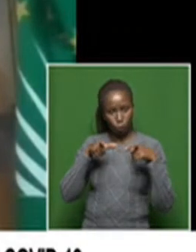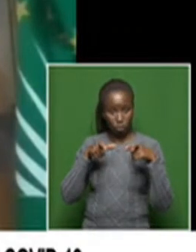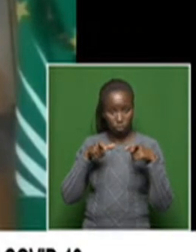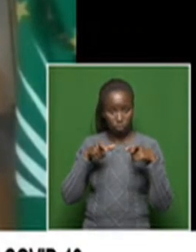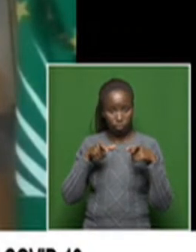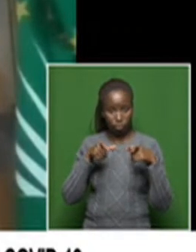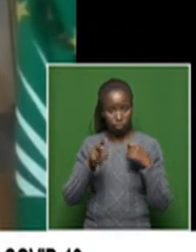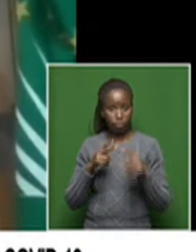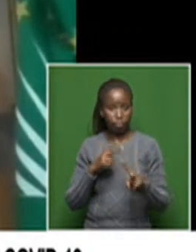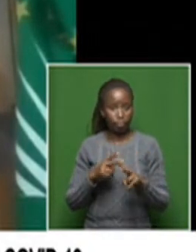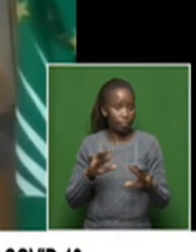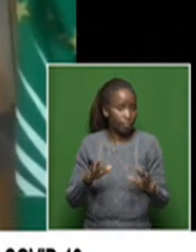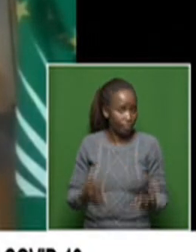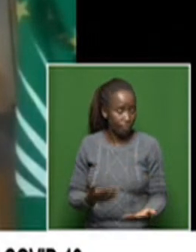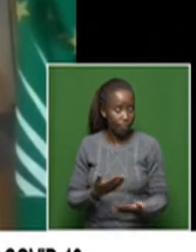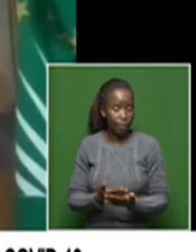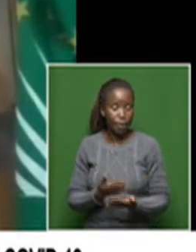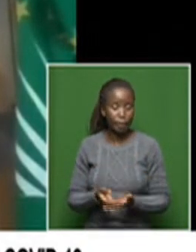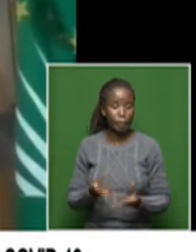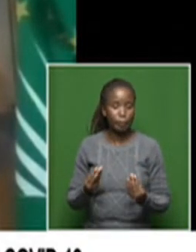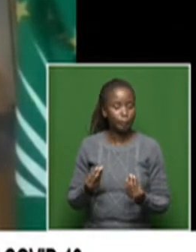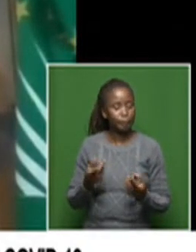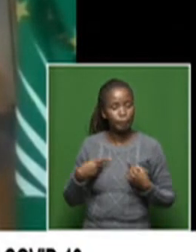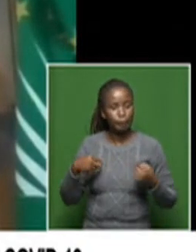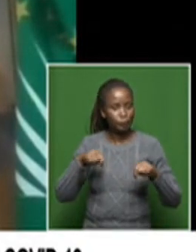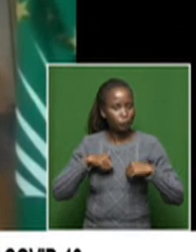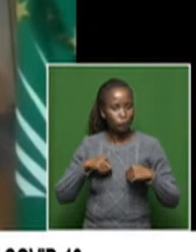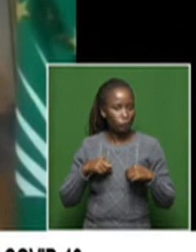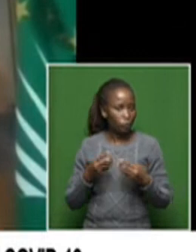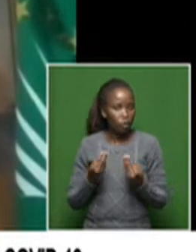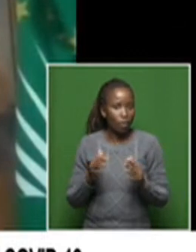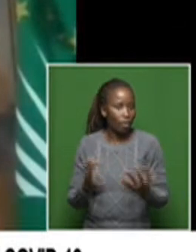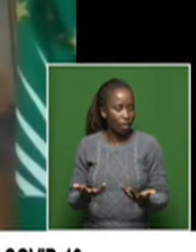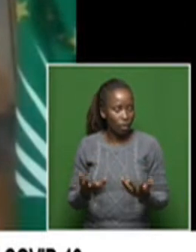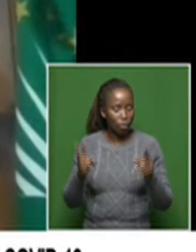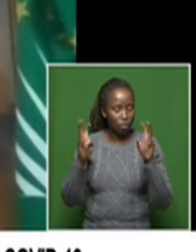previously in terms of our how we dealt with